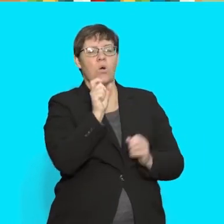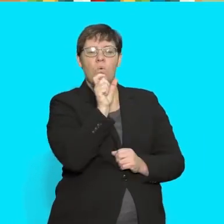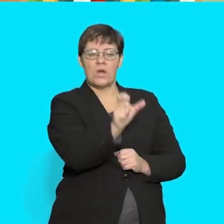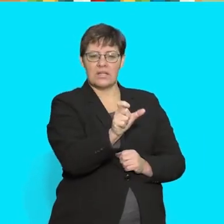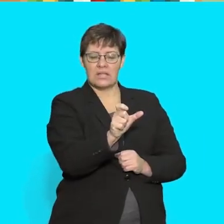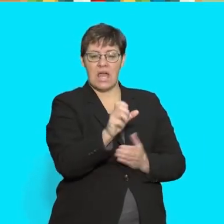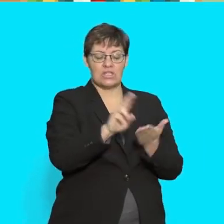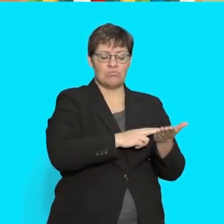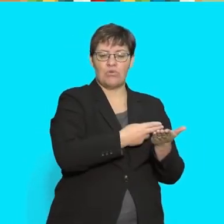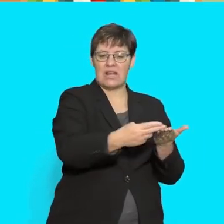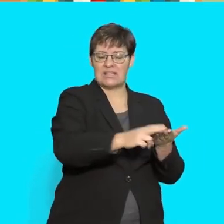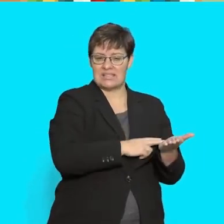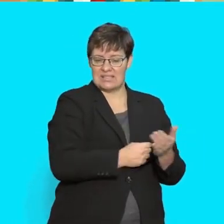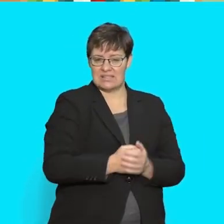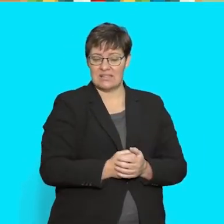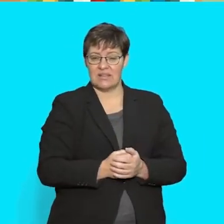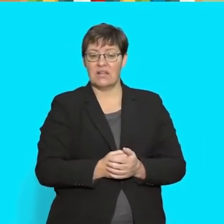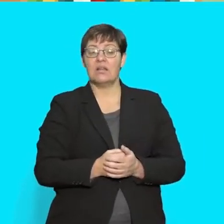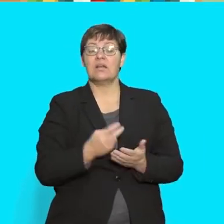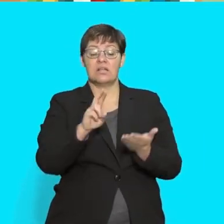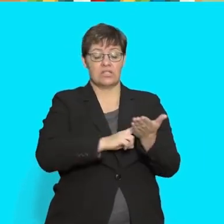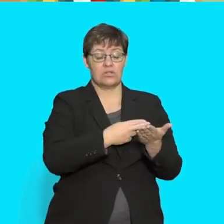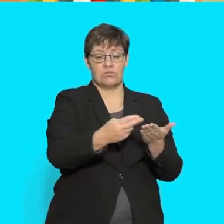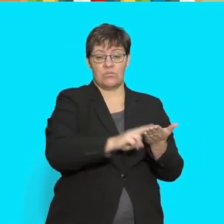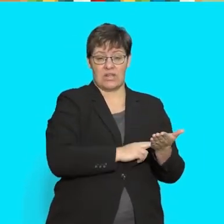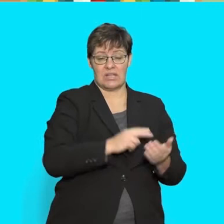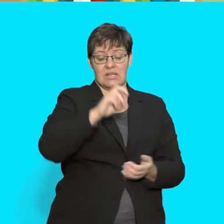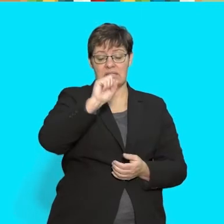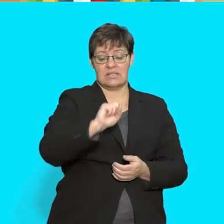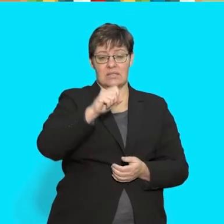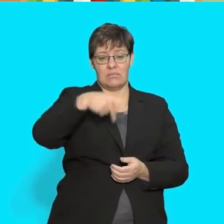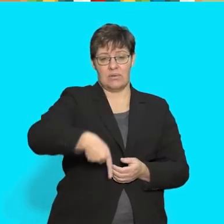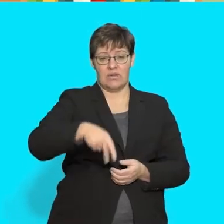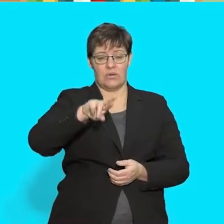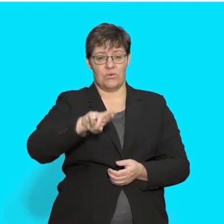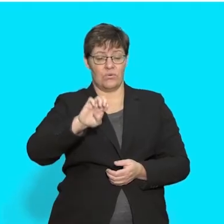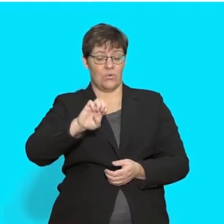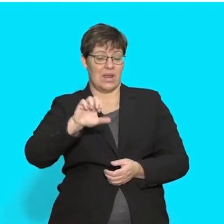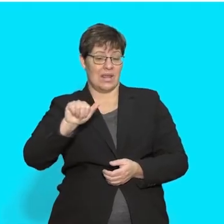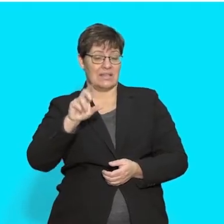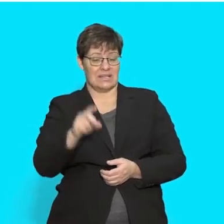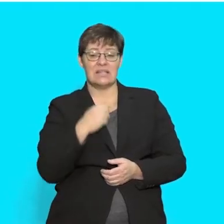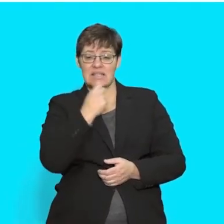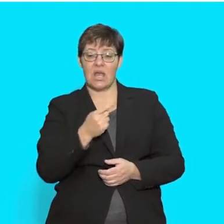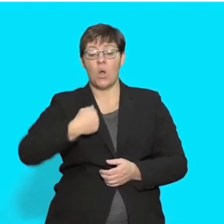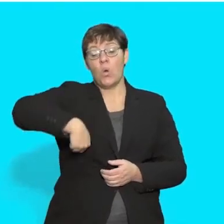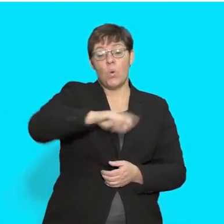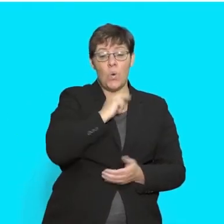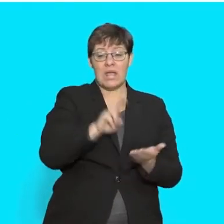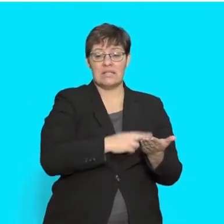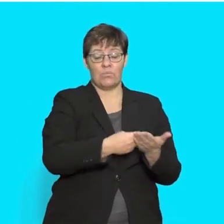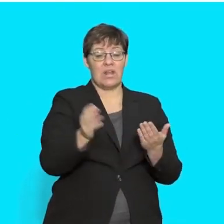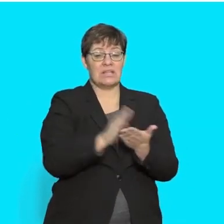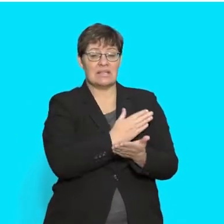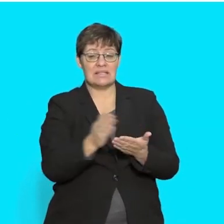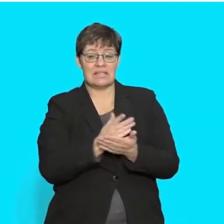spread. Let me say that again. Spread. Say, we spread some icing sugar on the cone